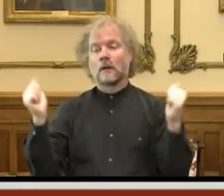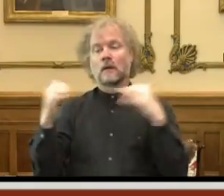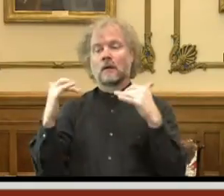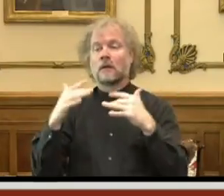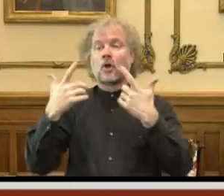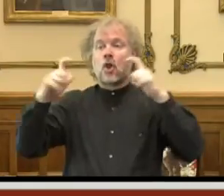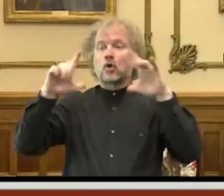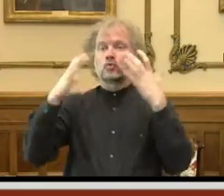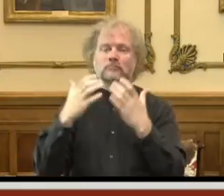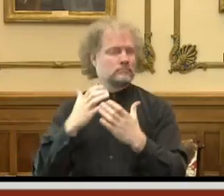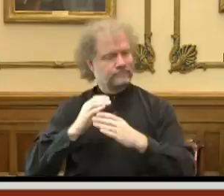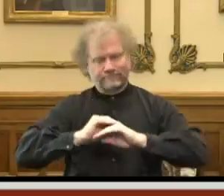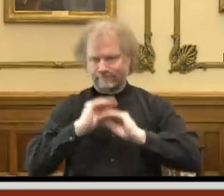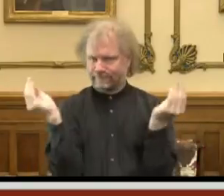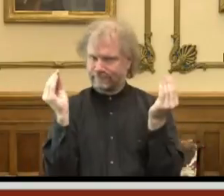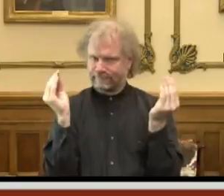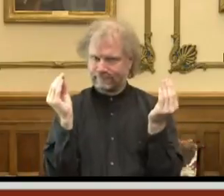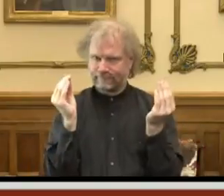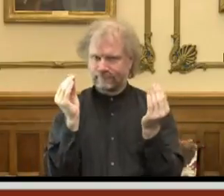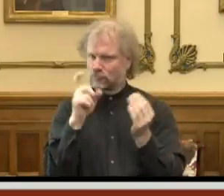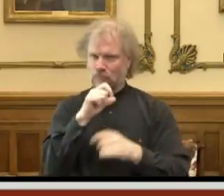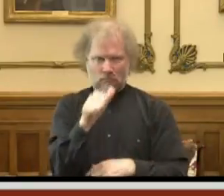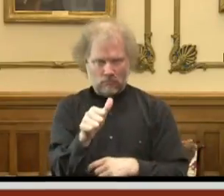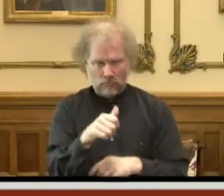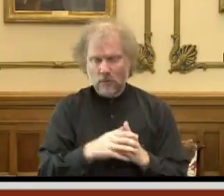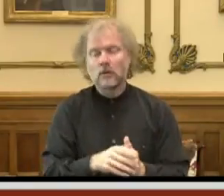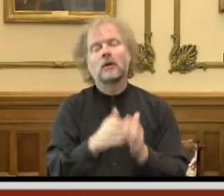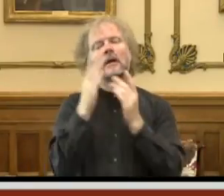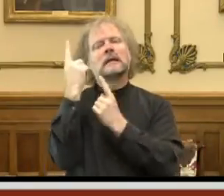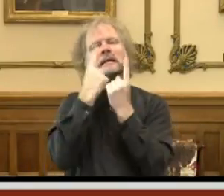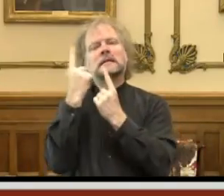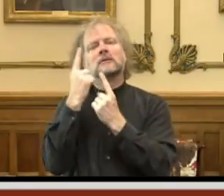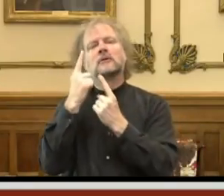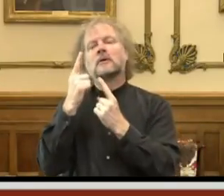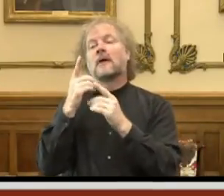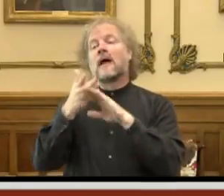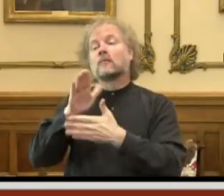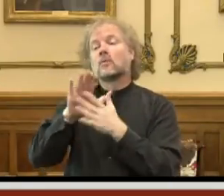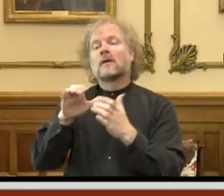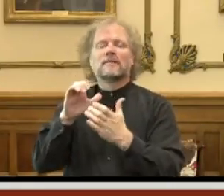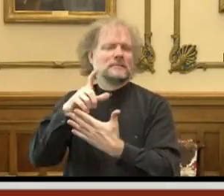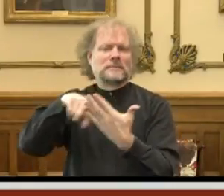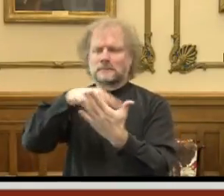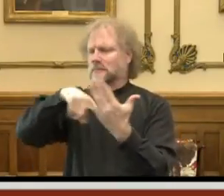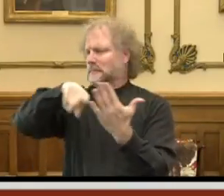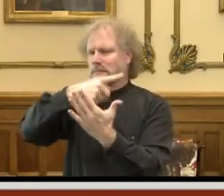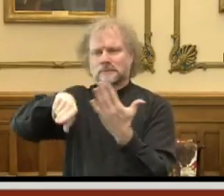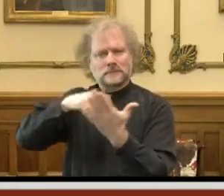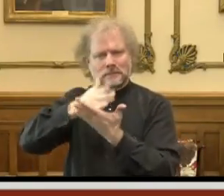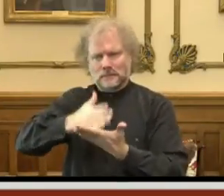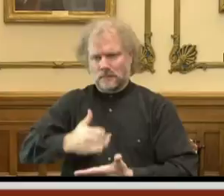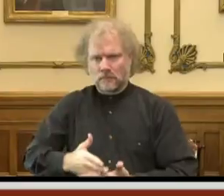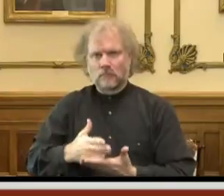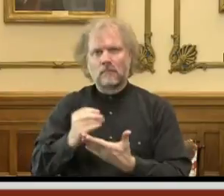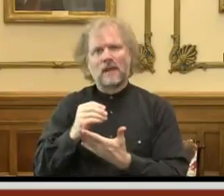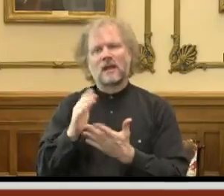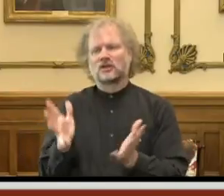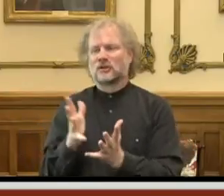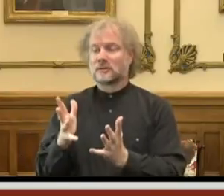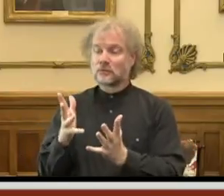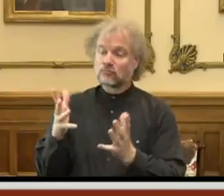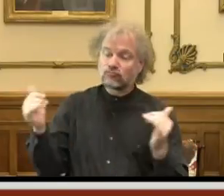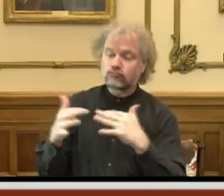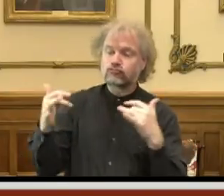group activities should be considered or held. You should consider canceling extracurricular activities, and we would discourage social